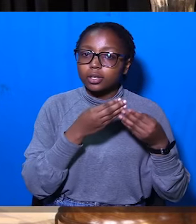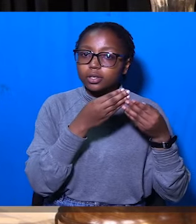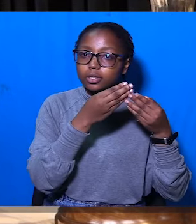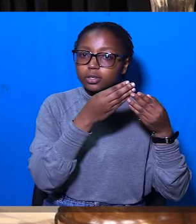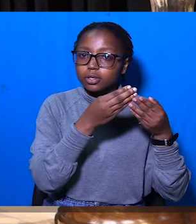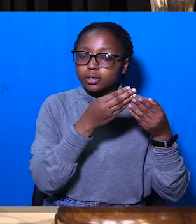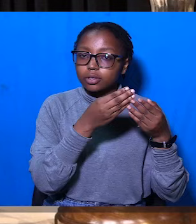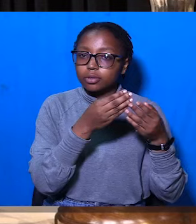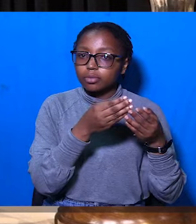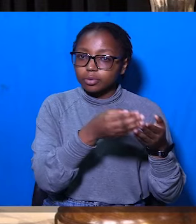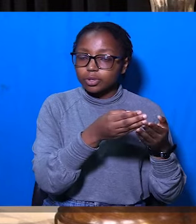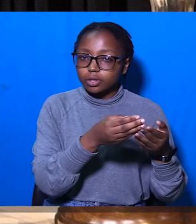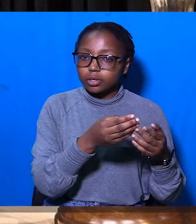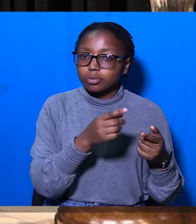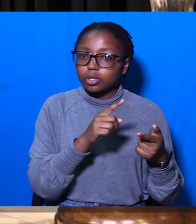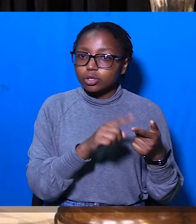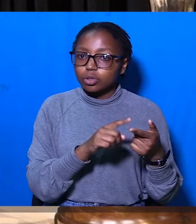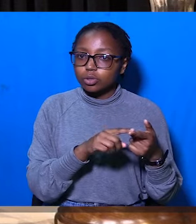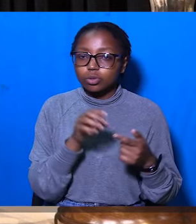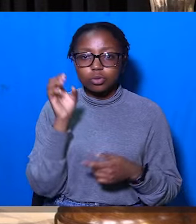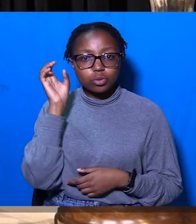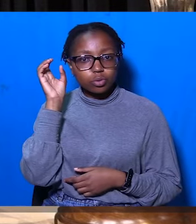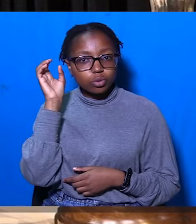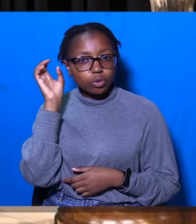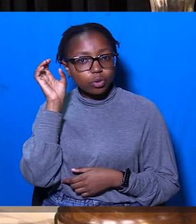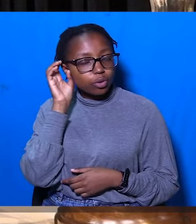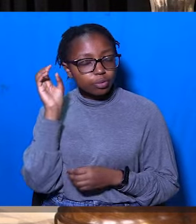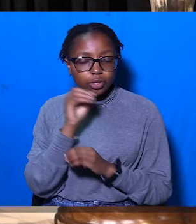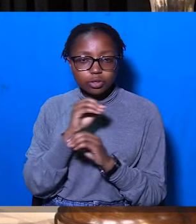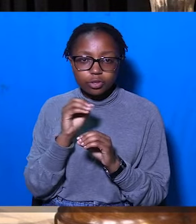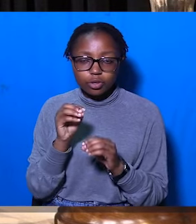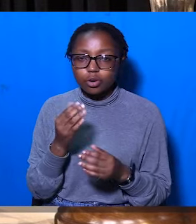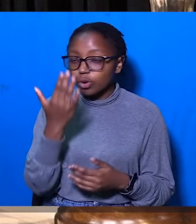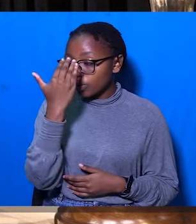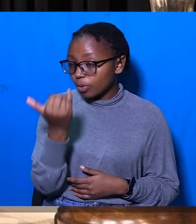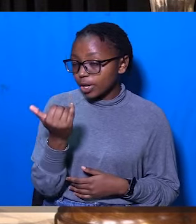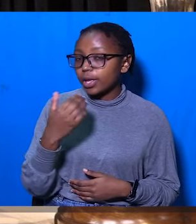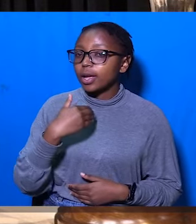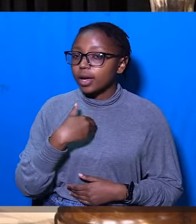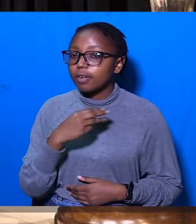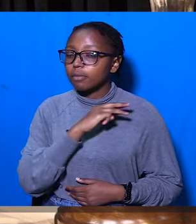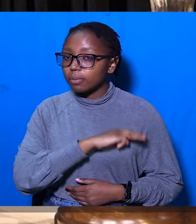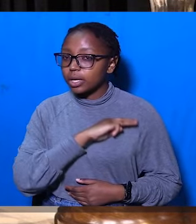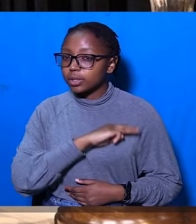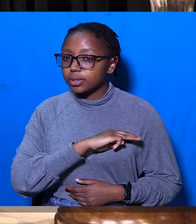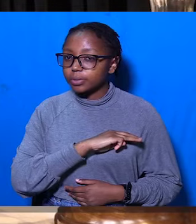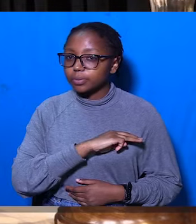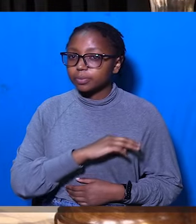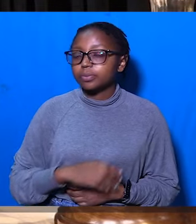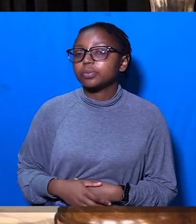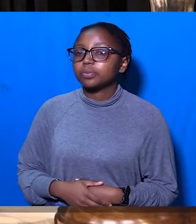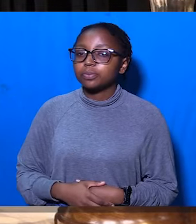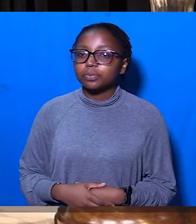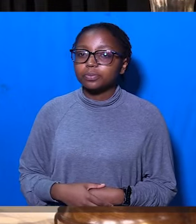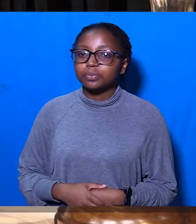to disobedience, that he might have mercy on them all. Very beautiful writings of Paul.